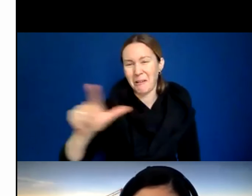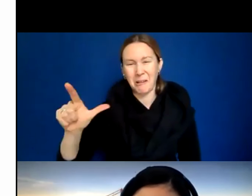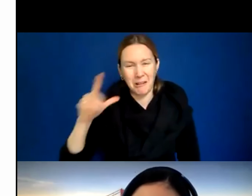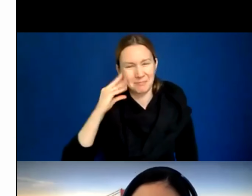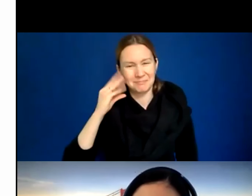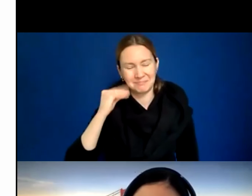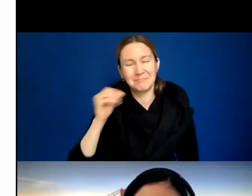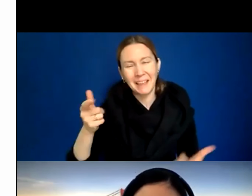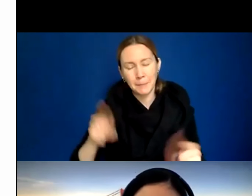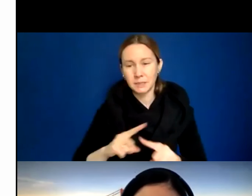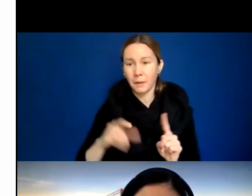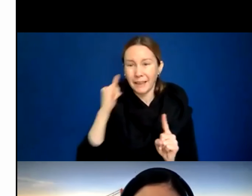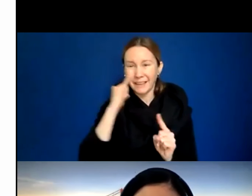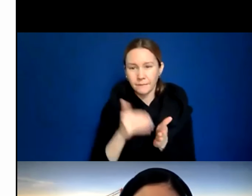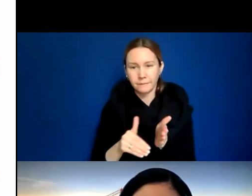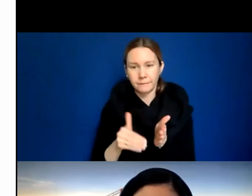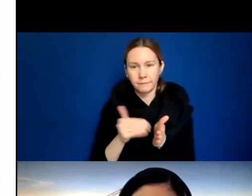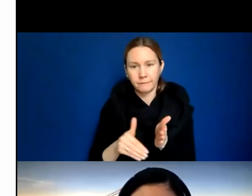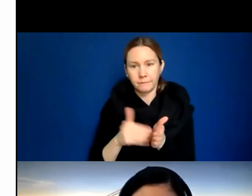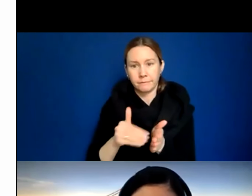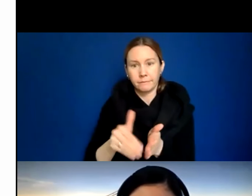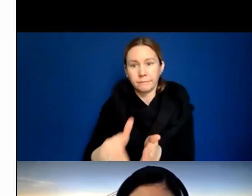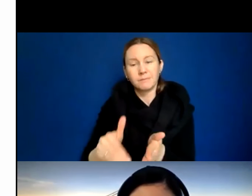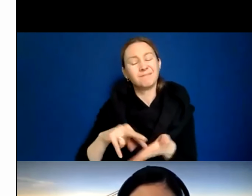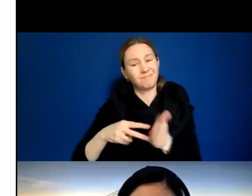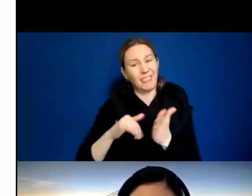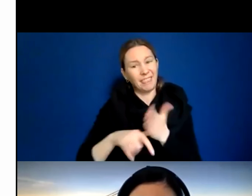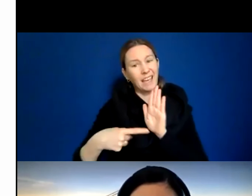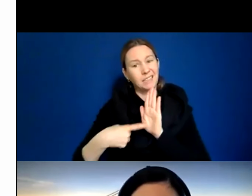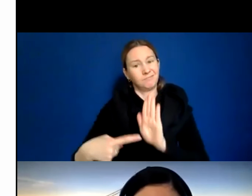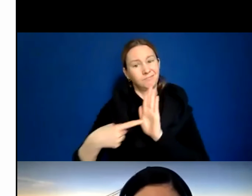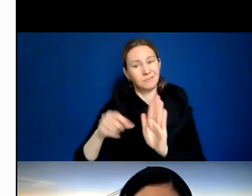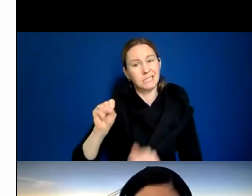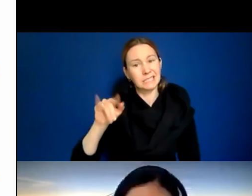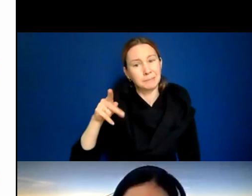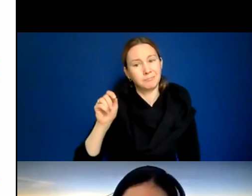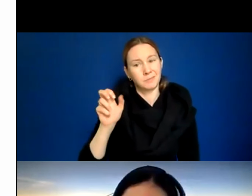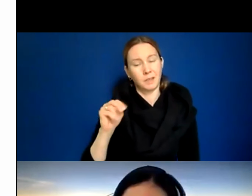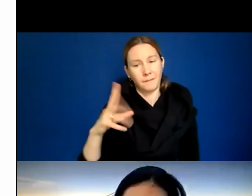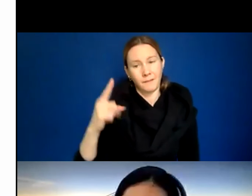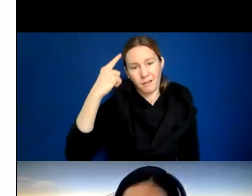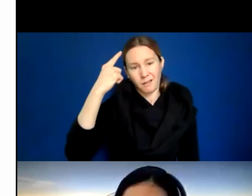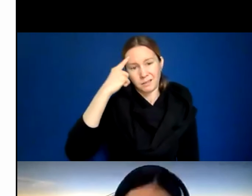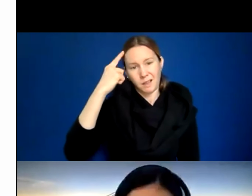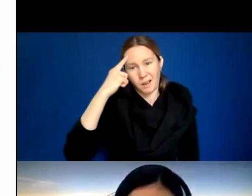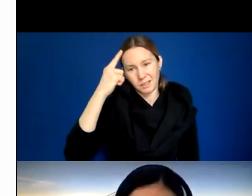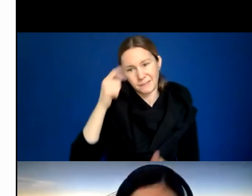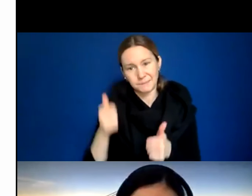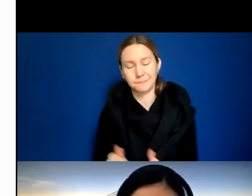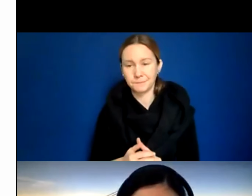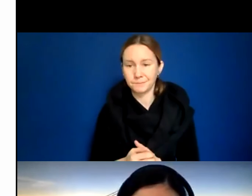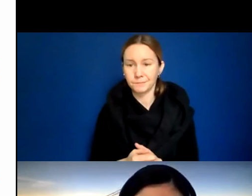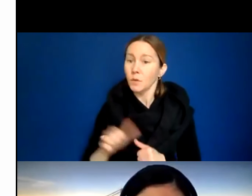frequent, it can be, you know, a symptom of a cognitive impairment. Other problems that